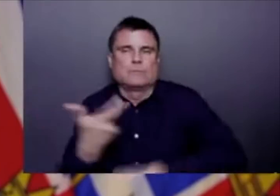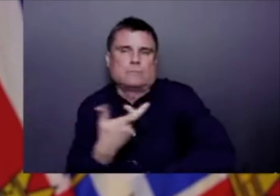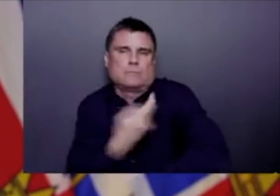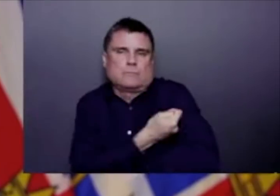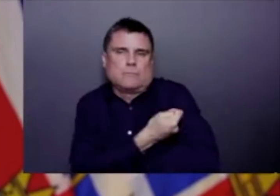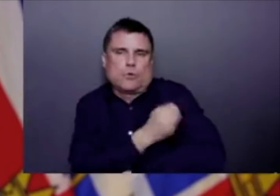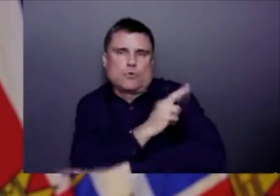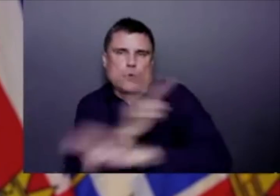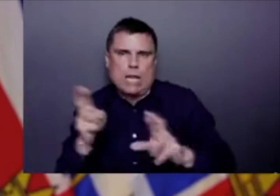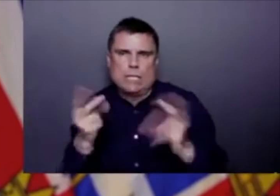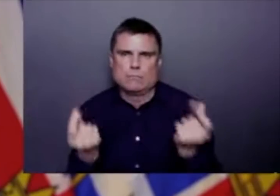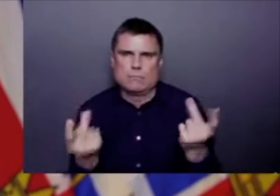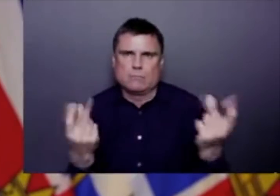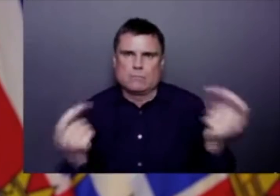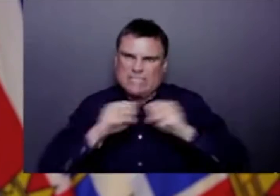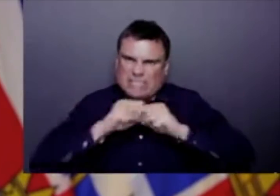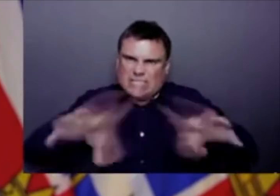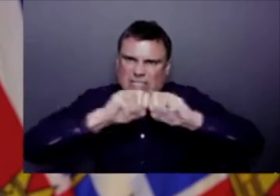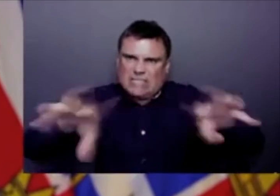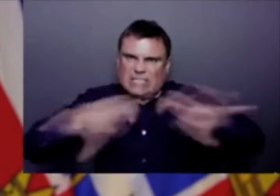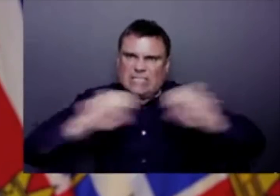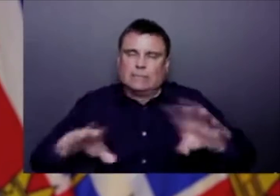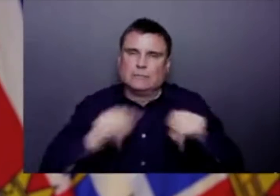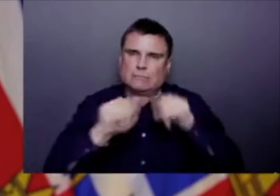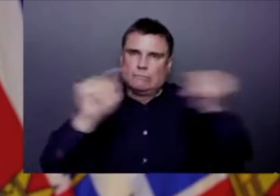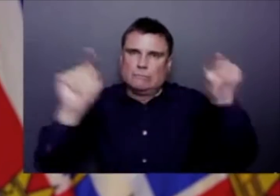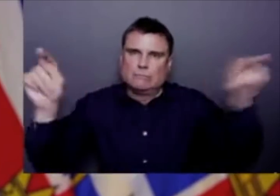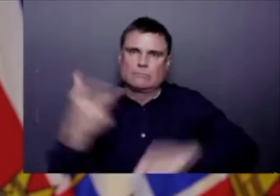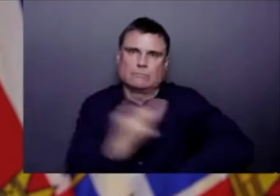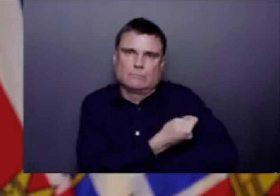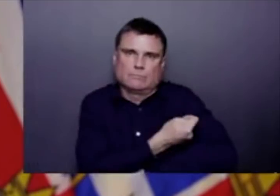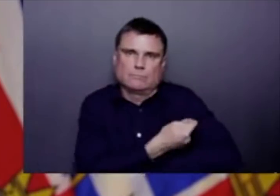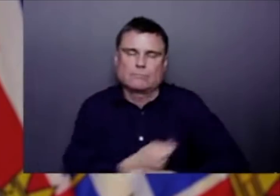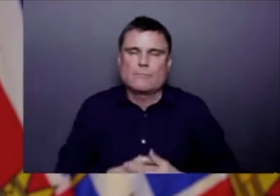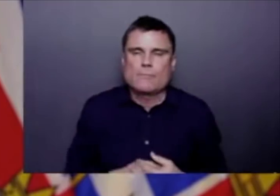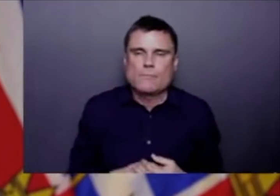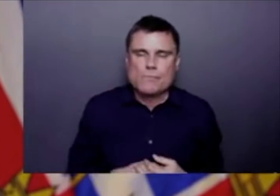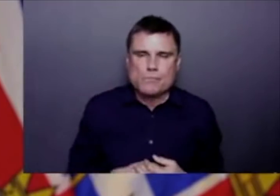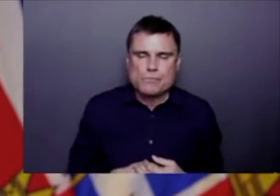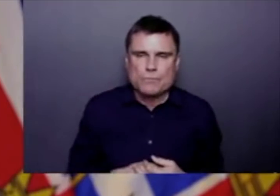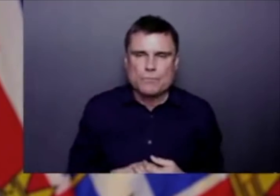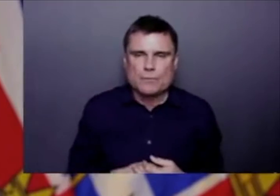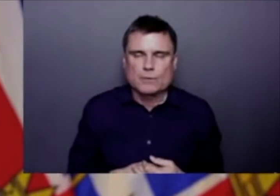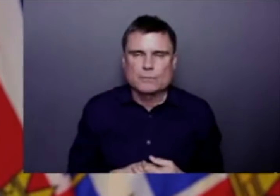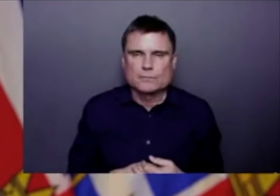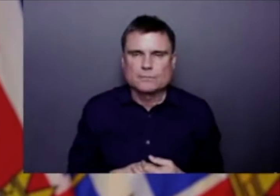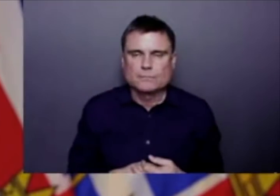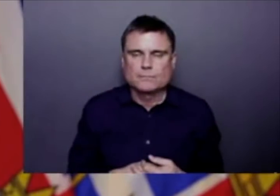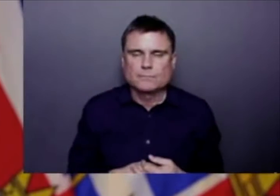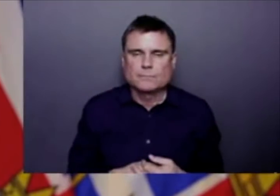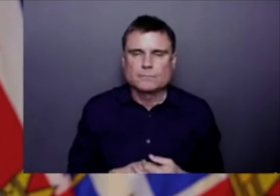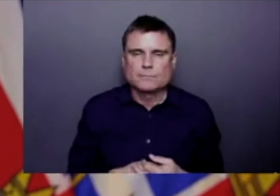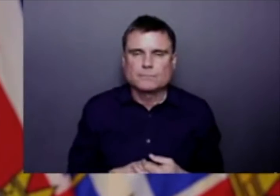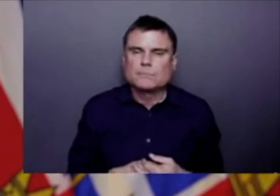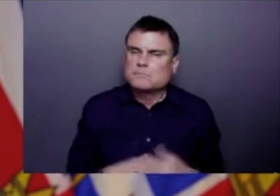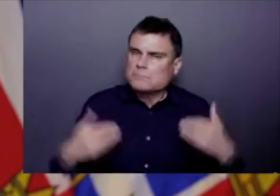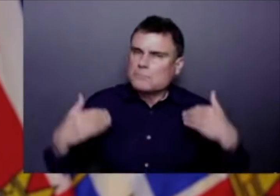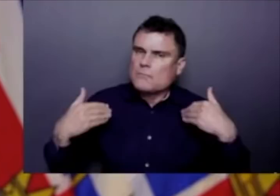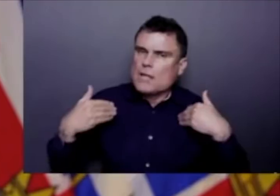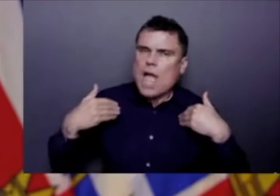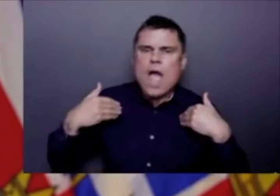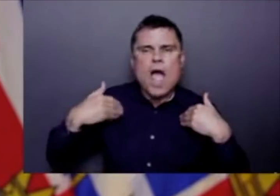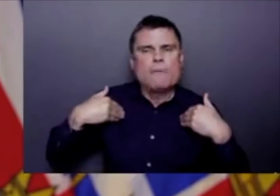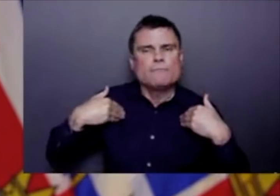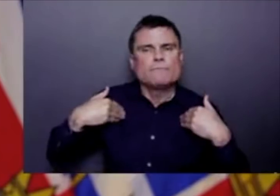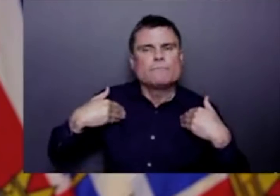dose in the short time frame that is in the product monograph. And the National Advisory Committee on Immunization does allow for